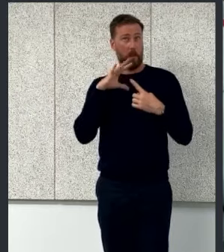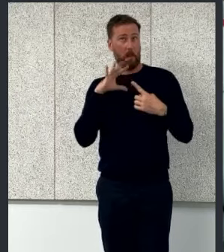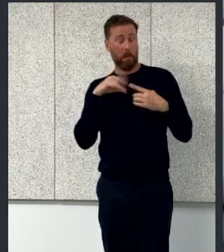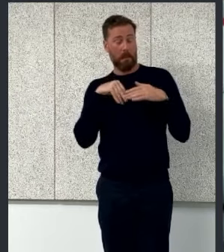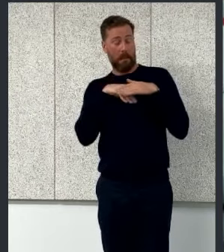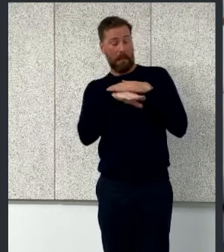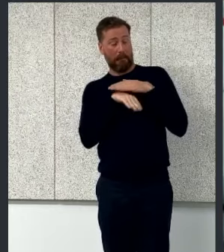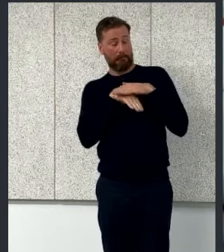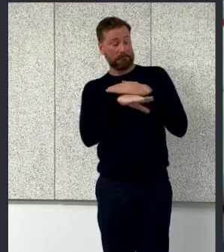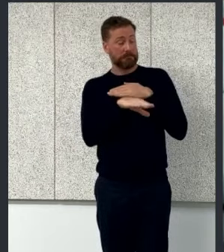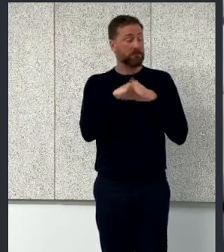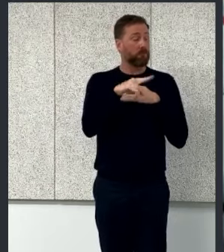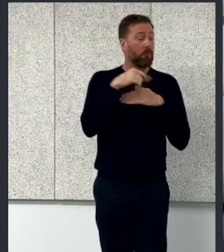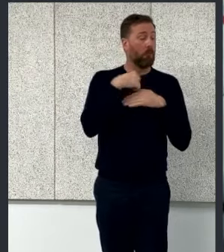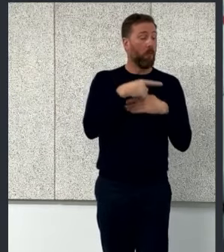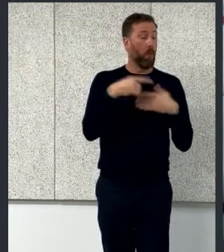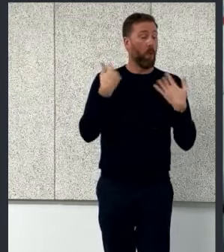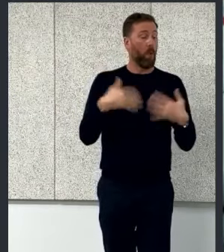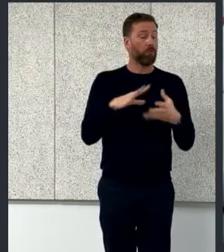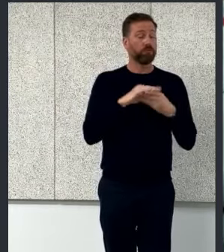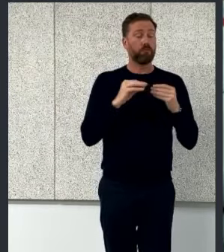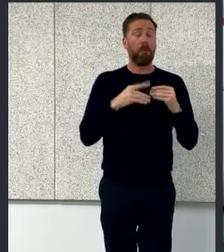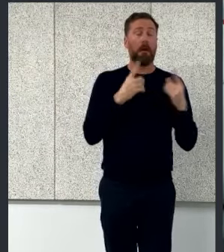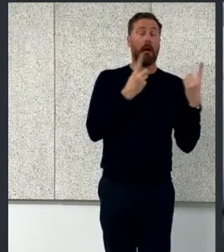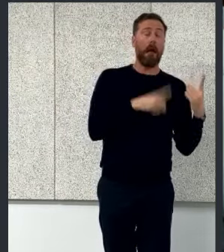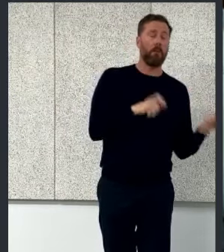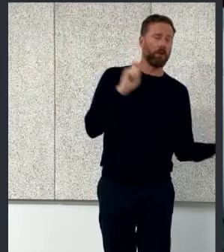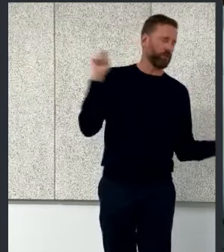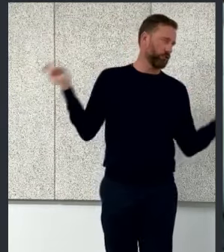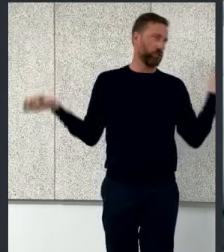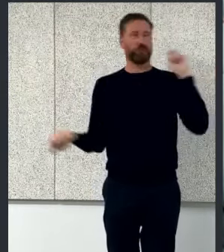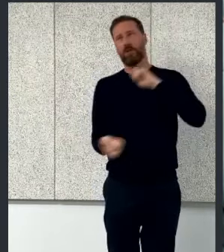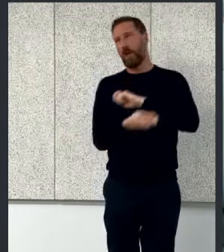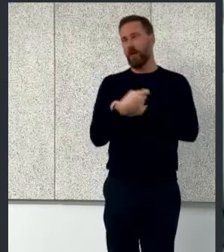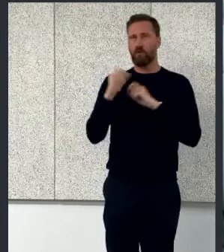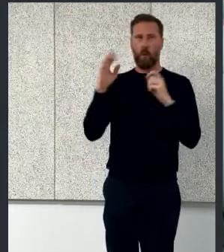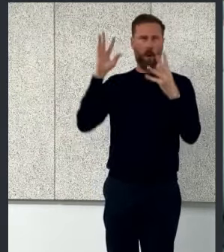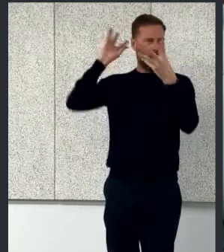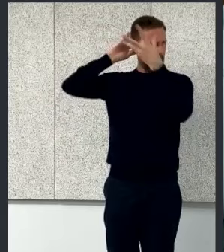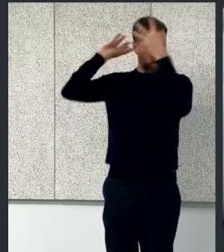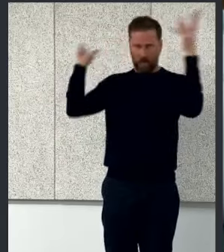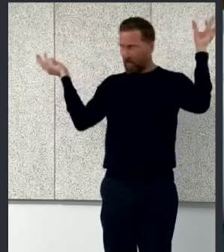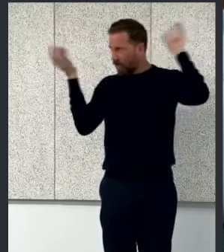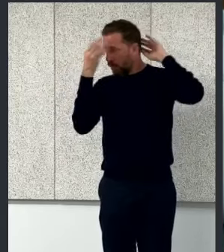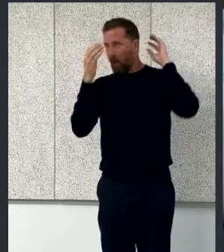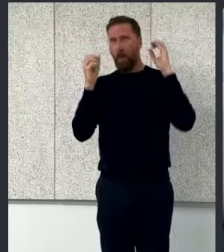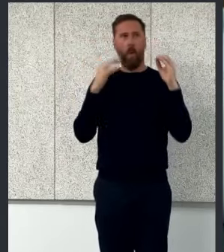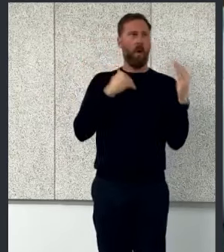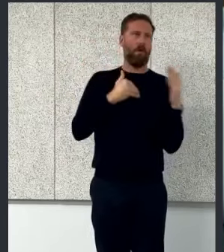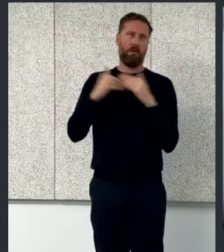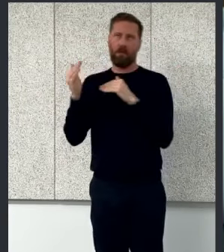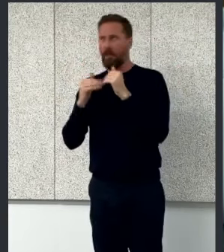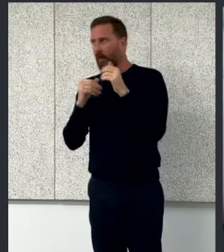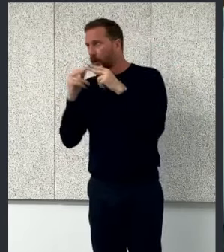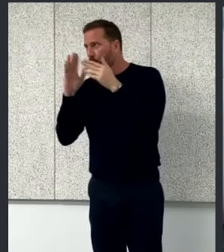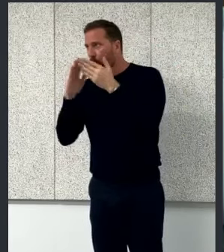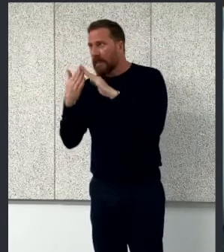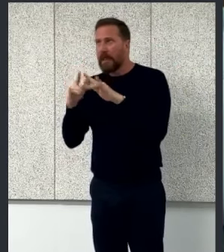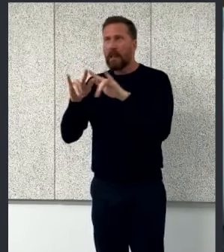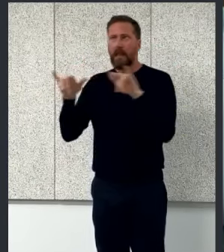successful paradigm shifts, successful relationship building with communities, all the things we talked about. For those of us